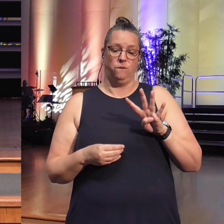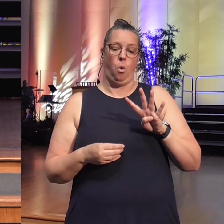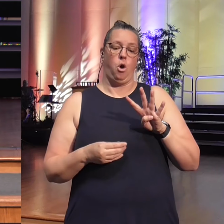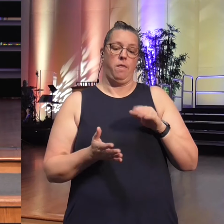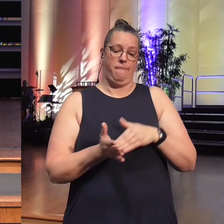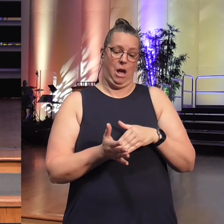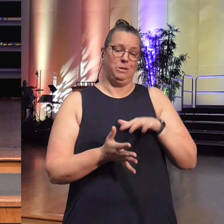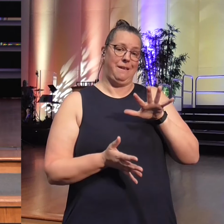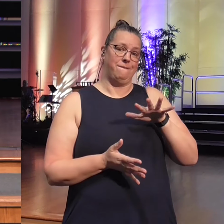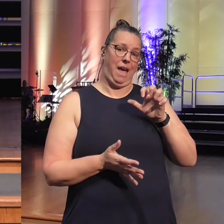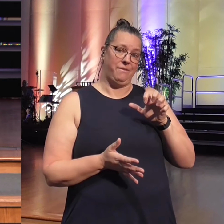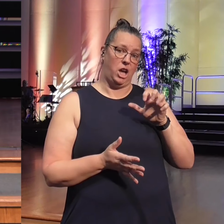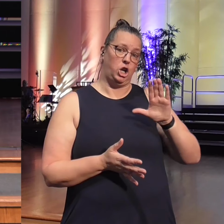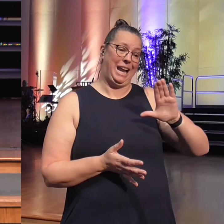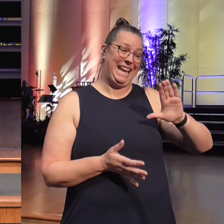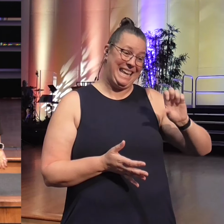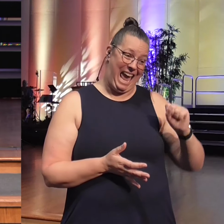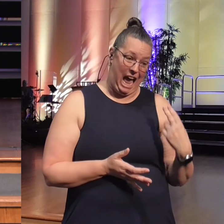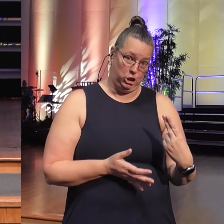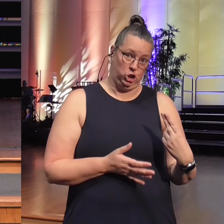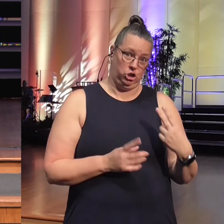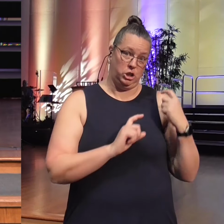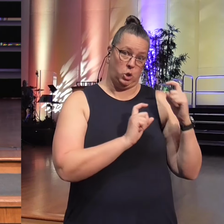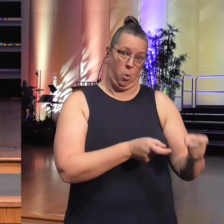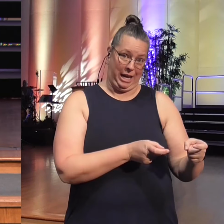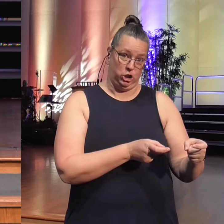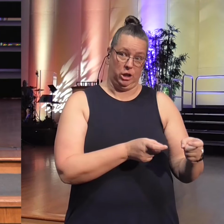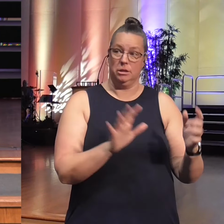$4,500 in cash donations.